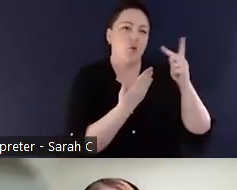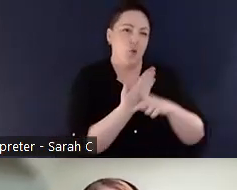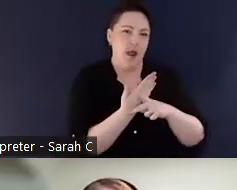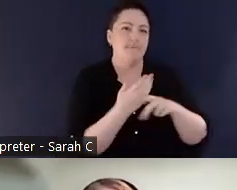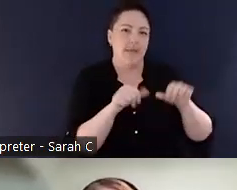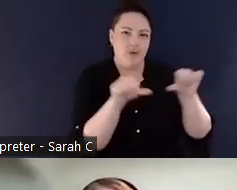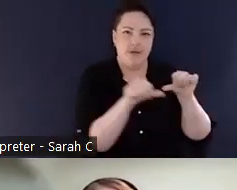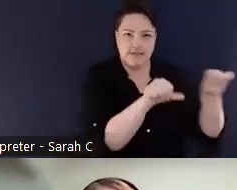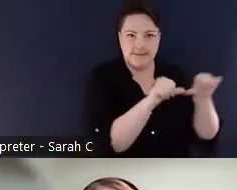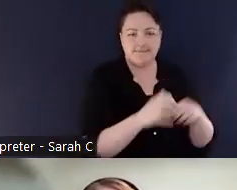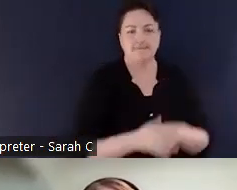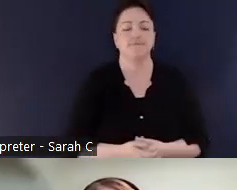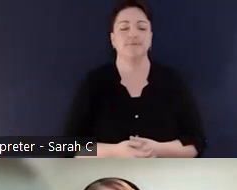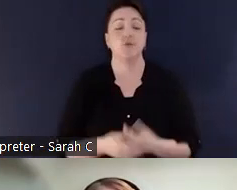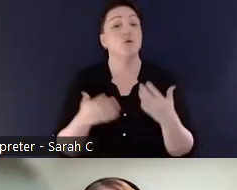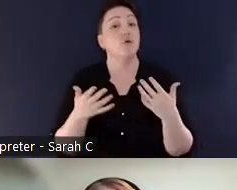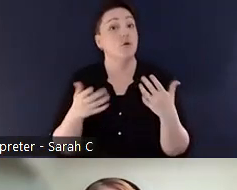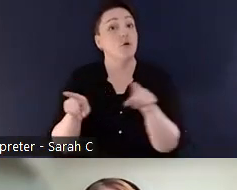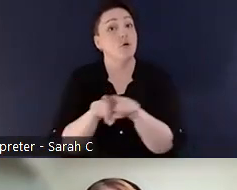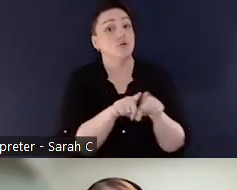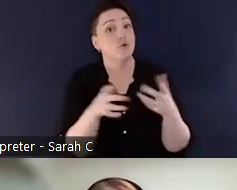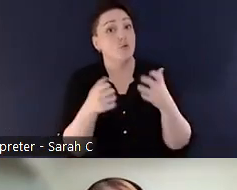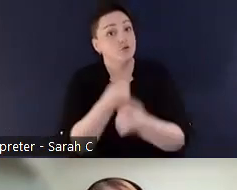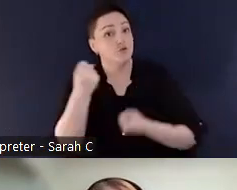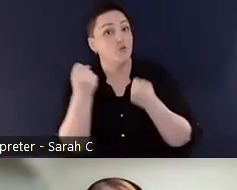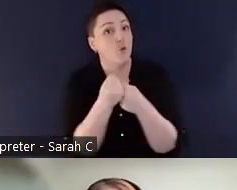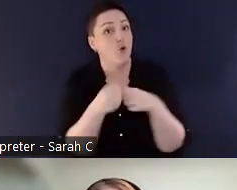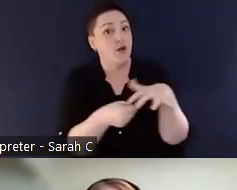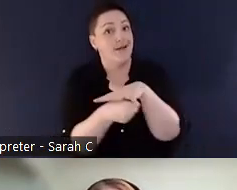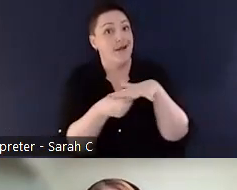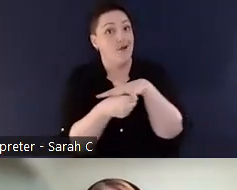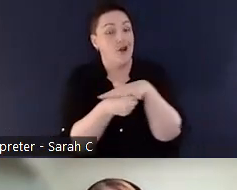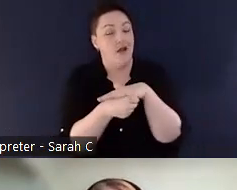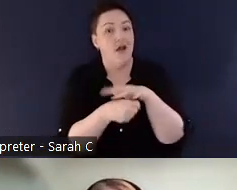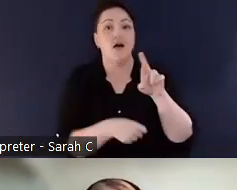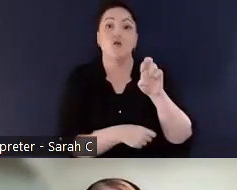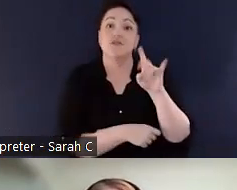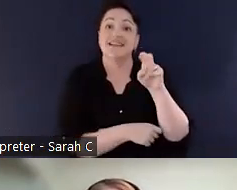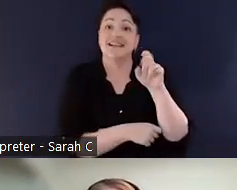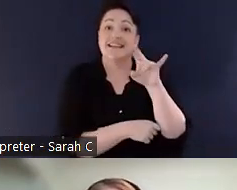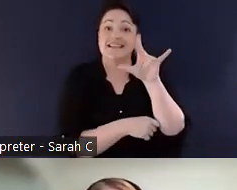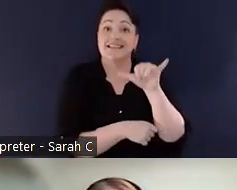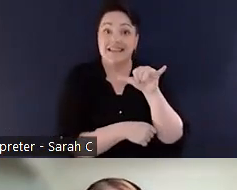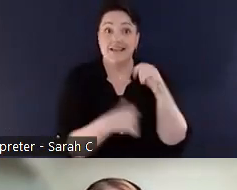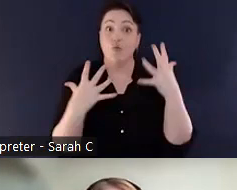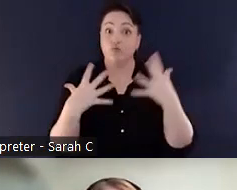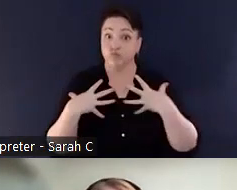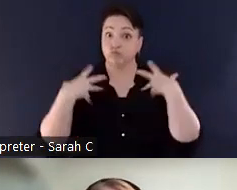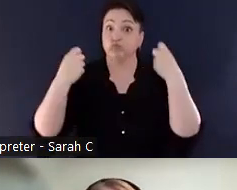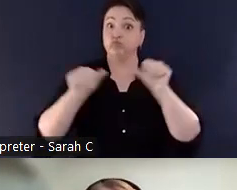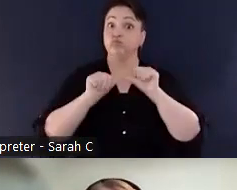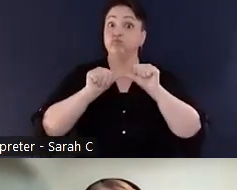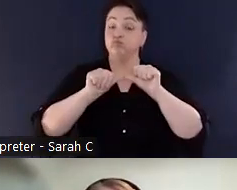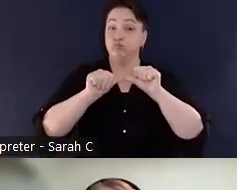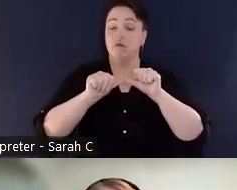We also look to support regional resiliency by investing in local planning projects and ultimately